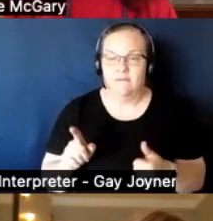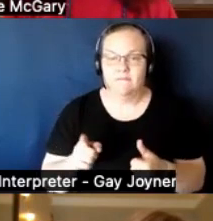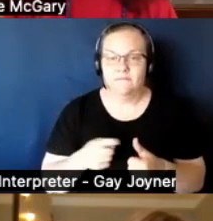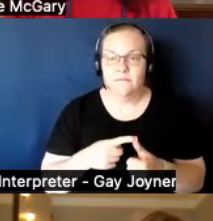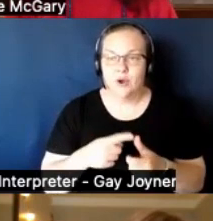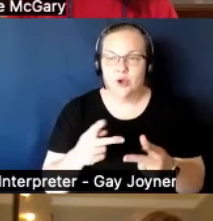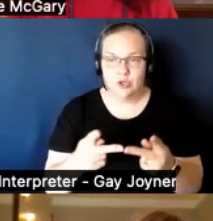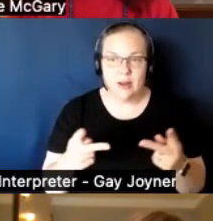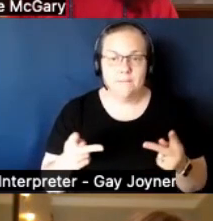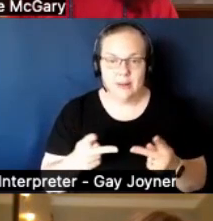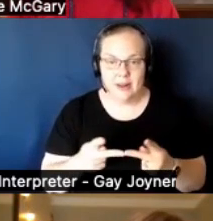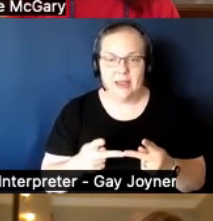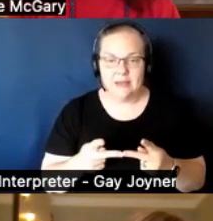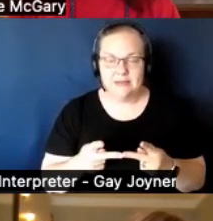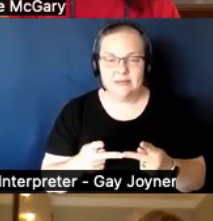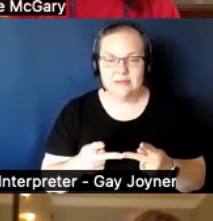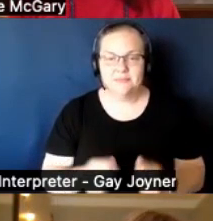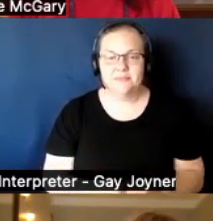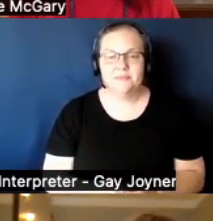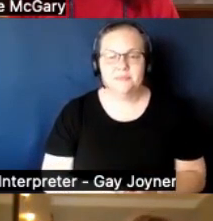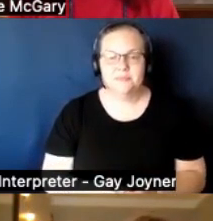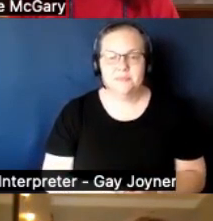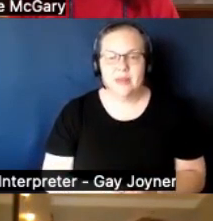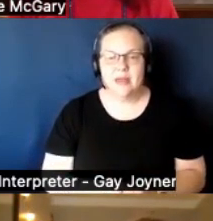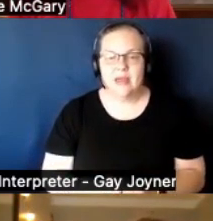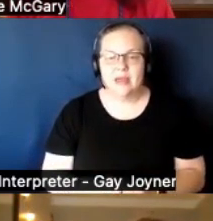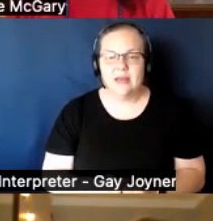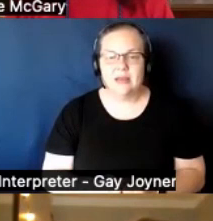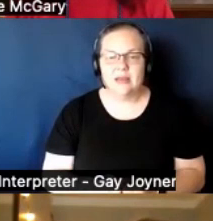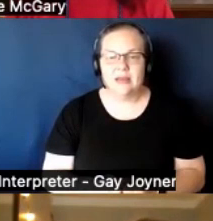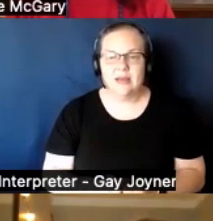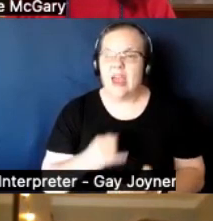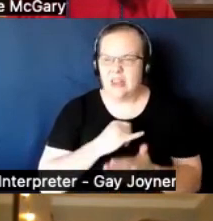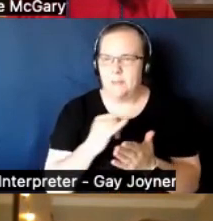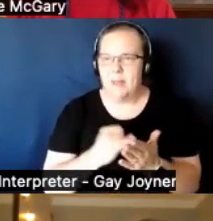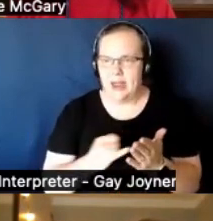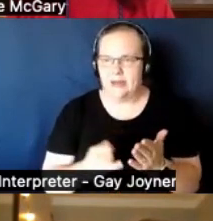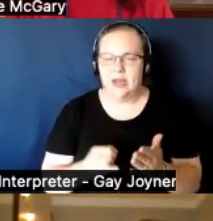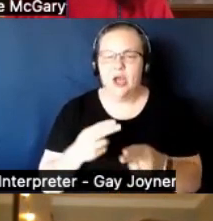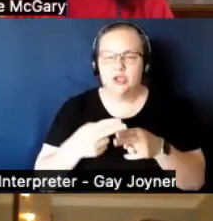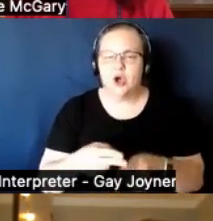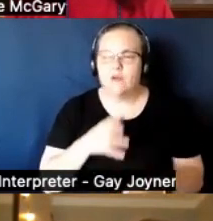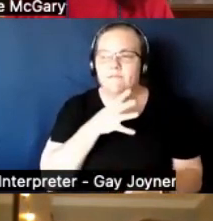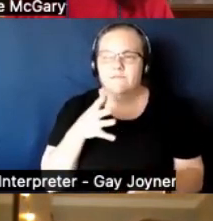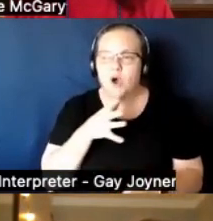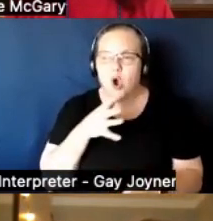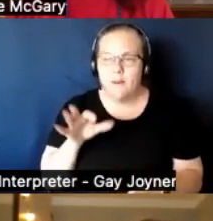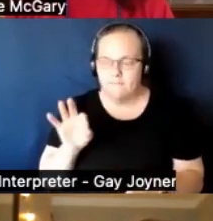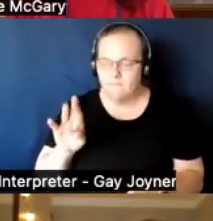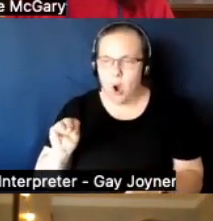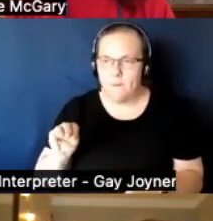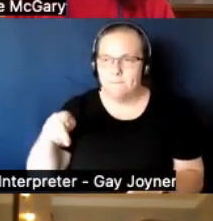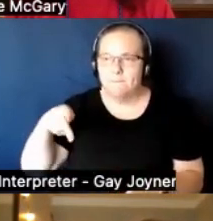This is in the teen category. It's a painting. It got first place. It's entitled Farm Pond. It's by